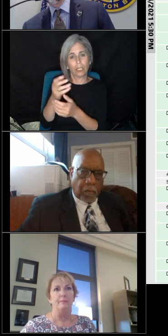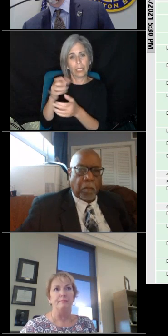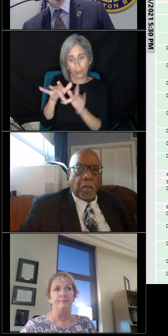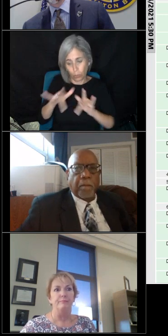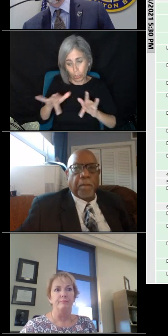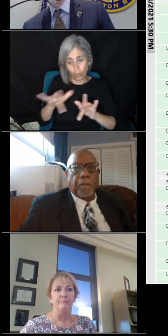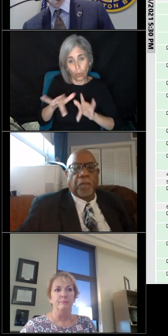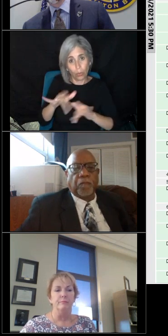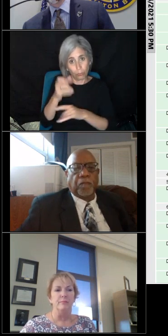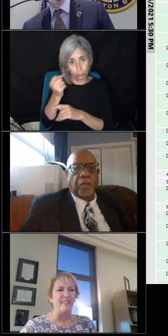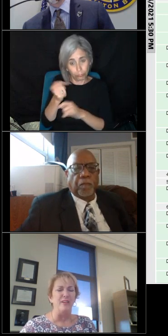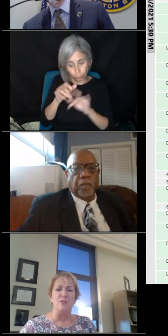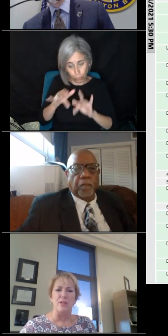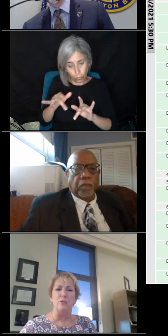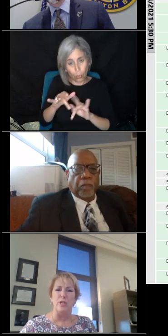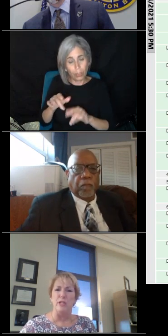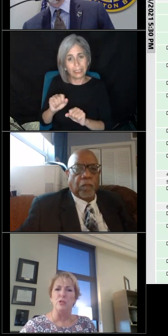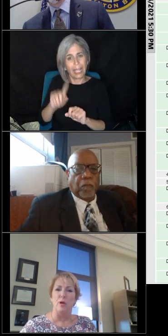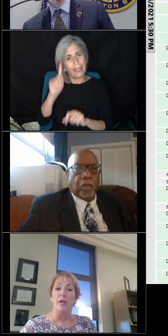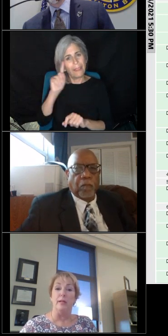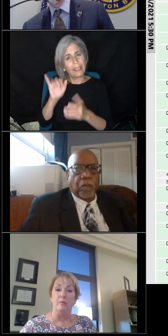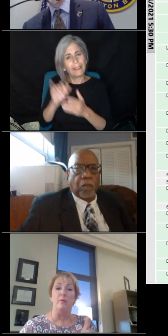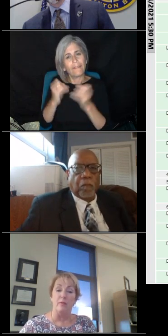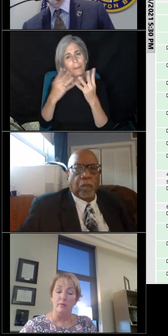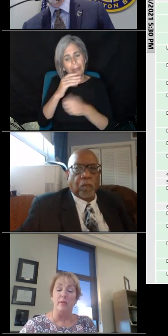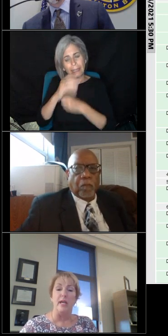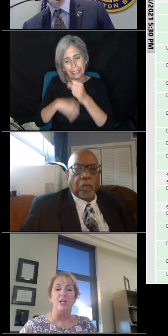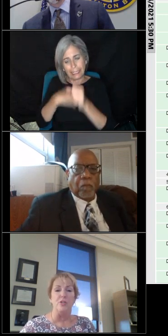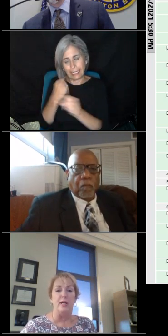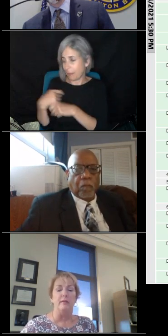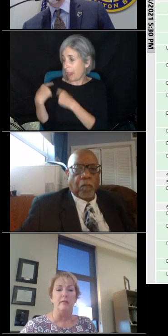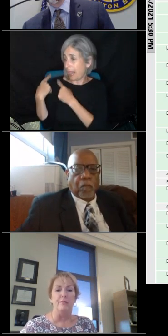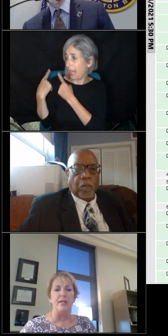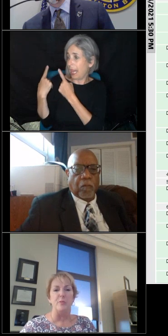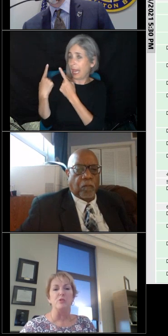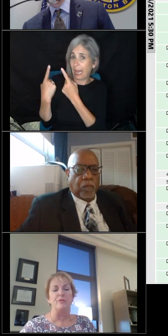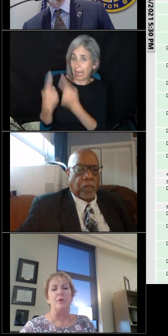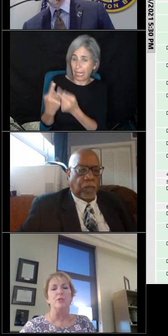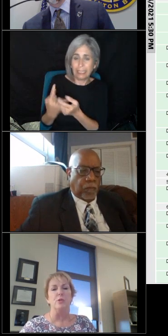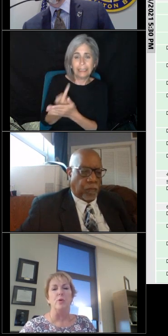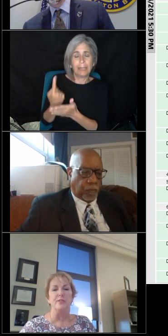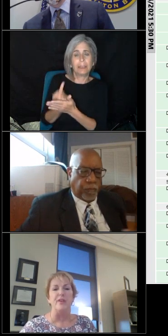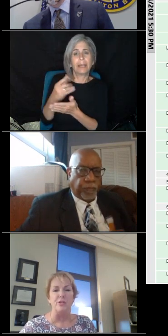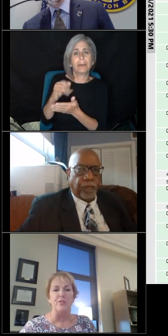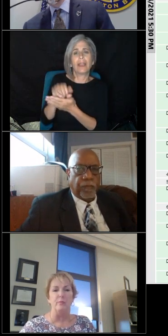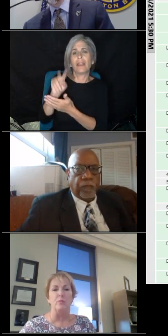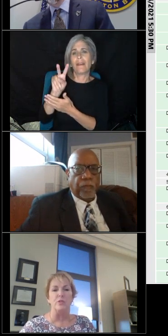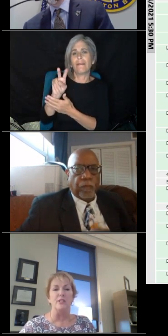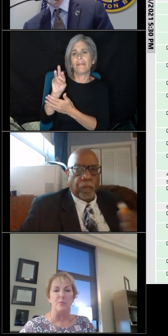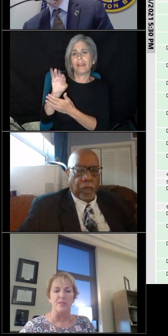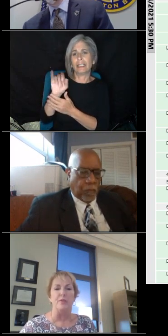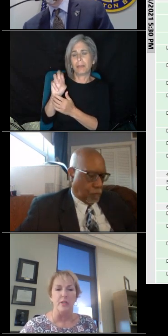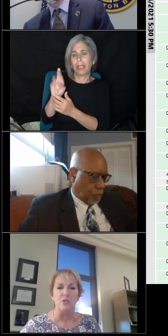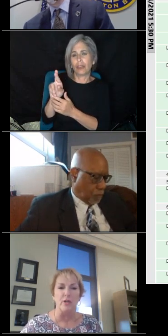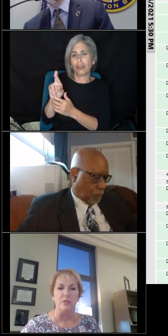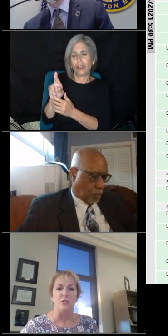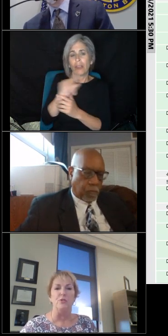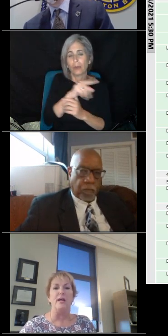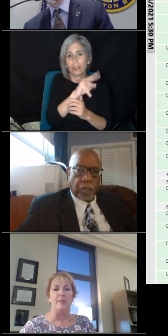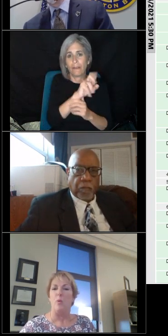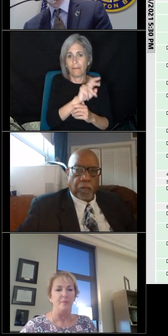recordings. I think for several years on the occasion that the vice mayor is referring to was a vendor that was not